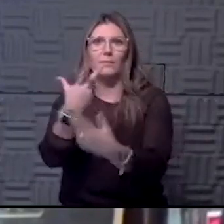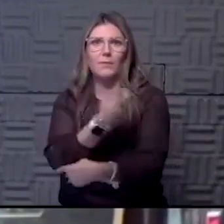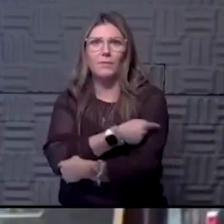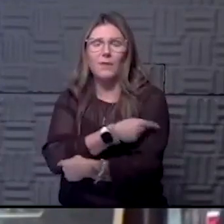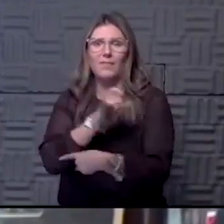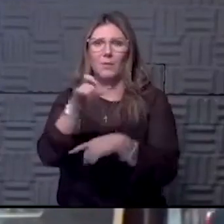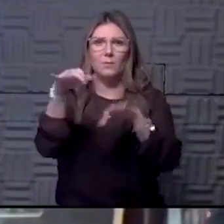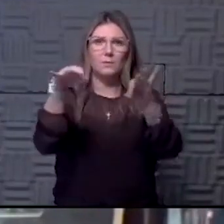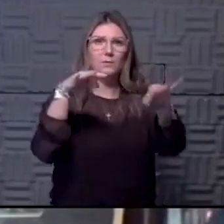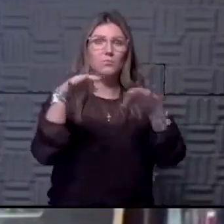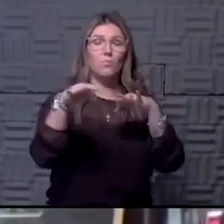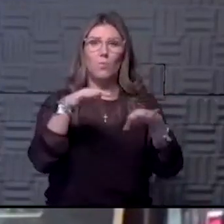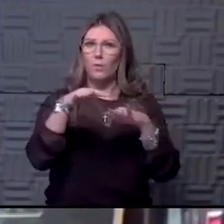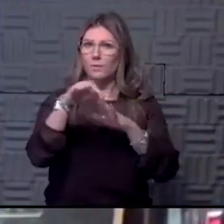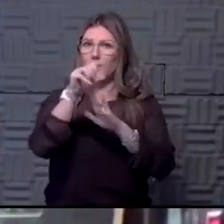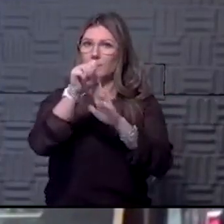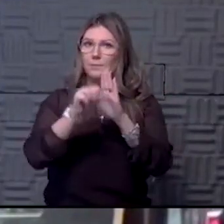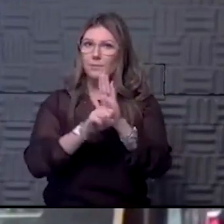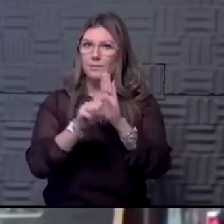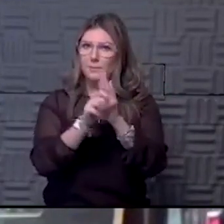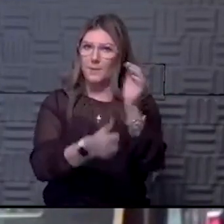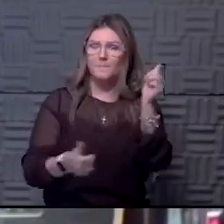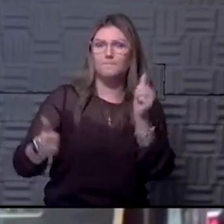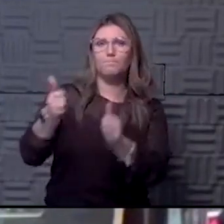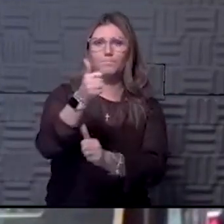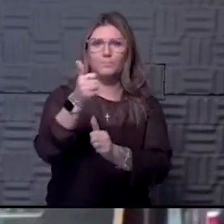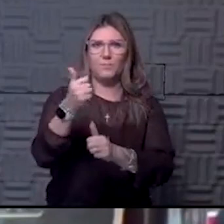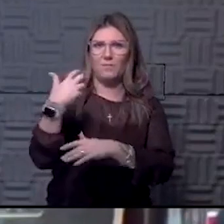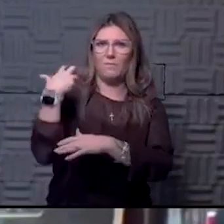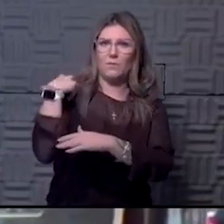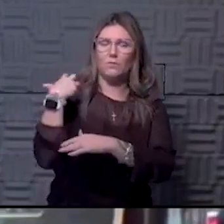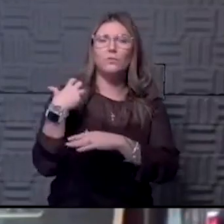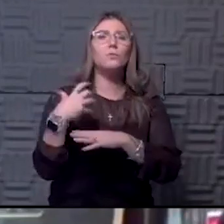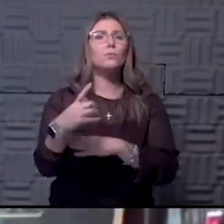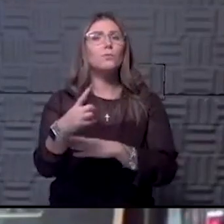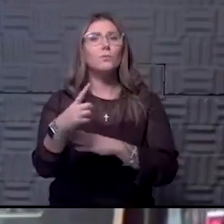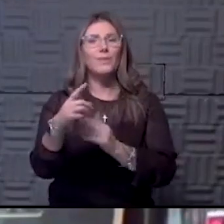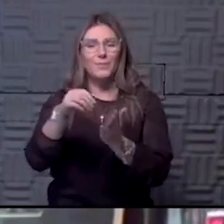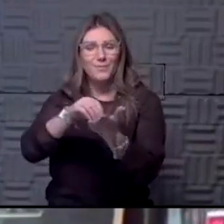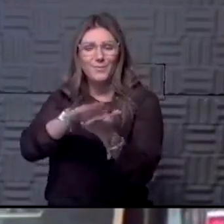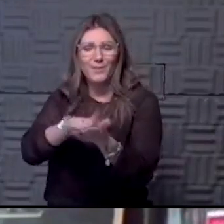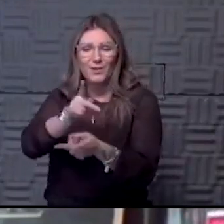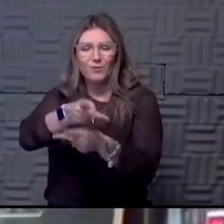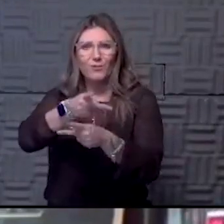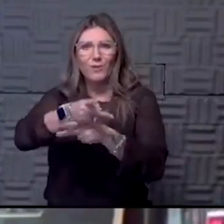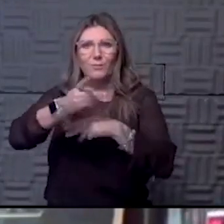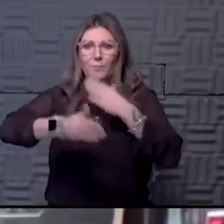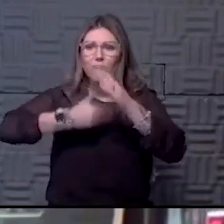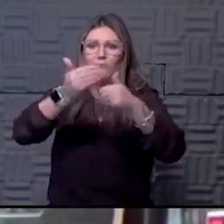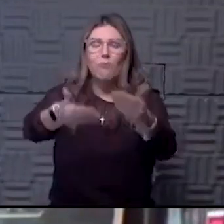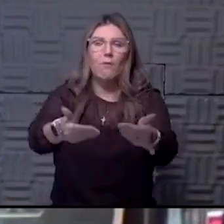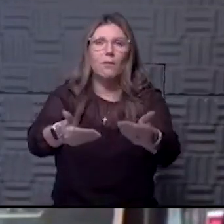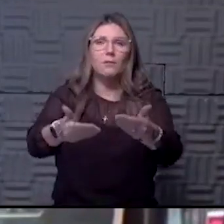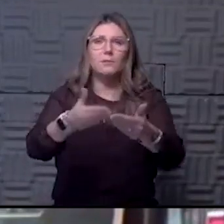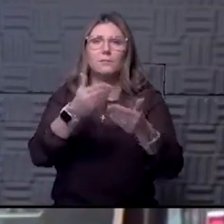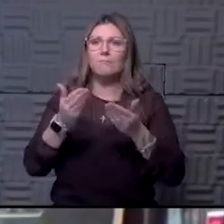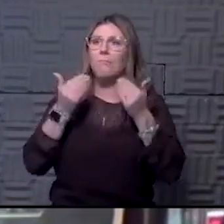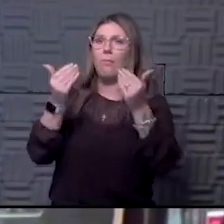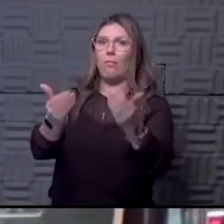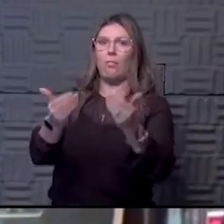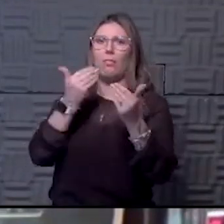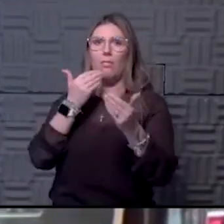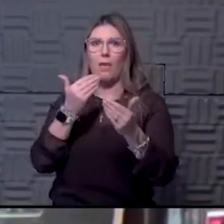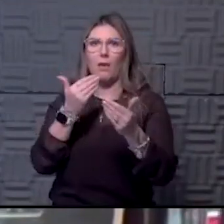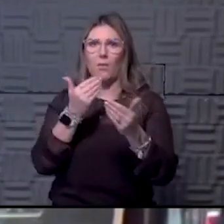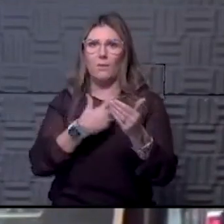by state officials as the record keeping, the process of letting officials know that the